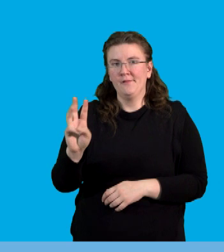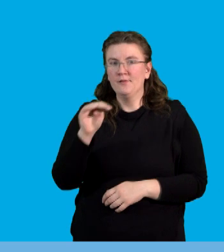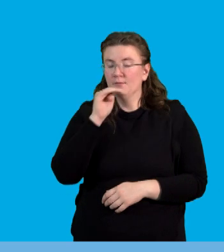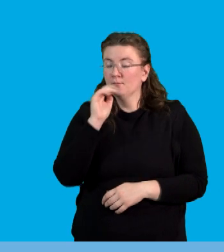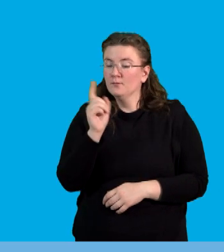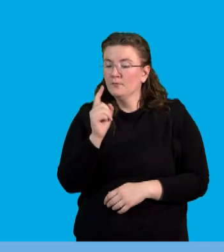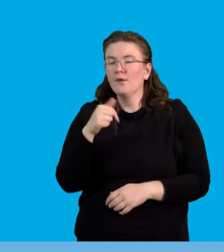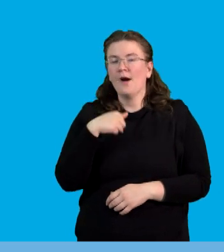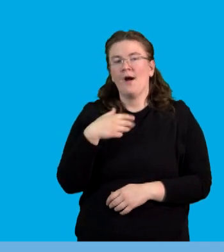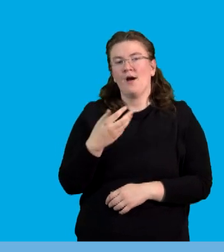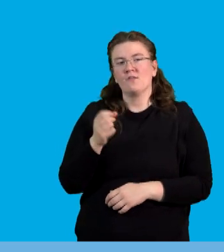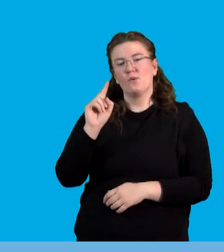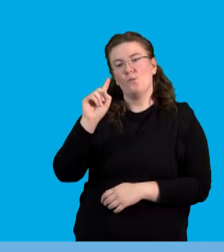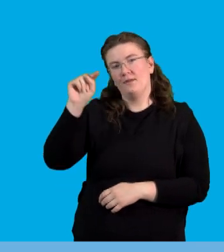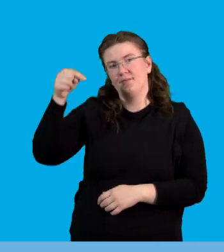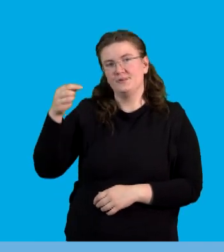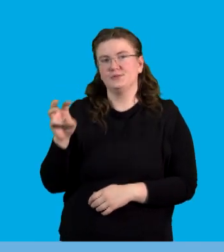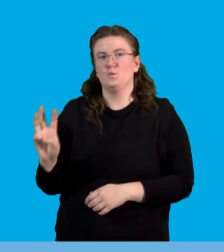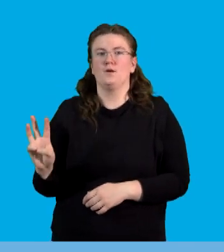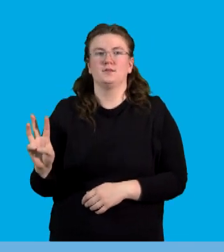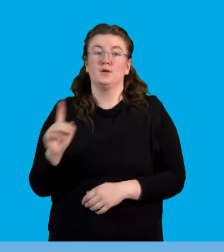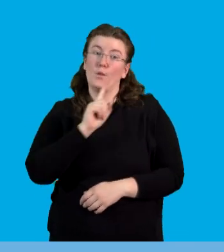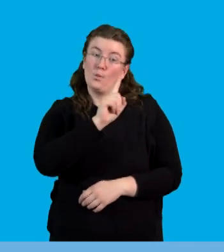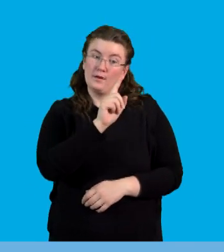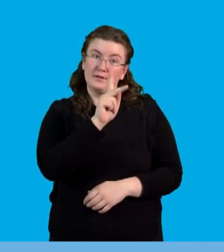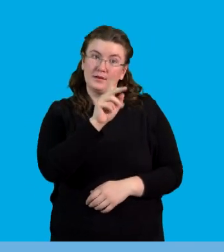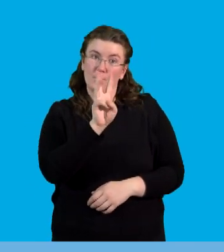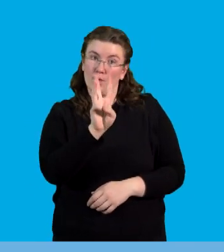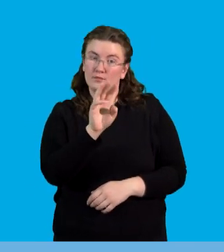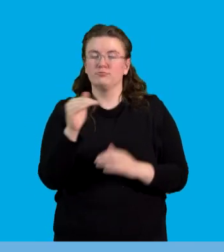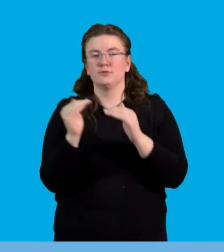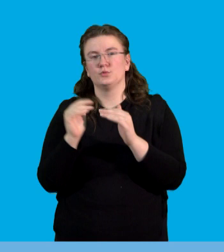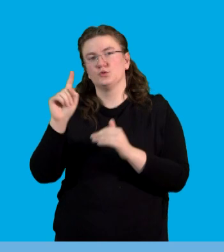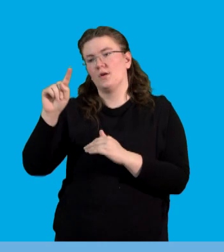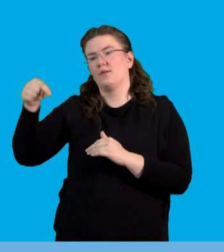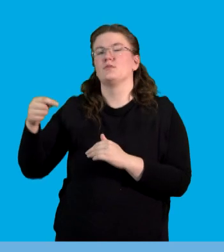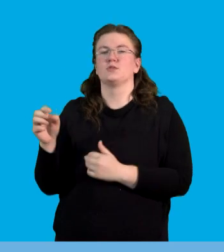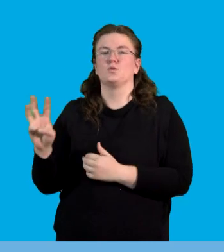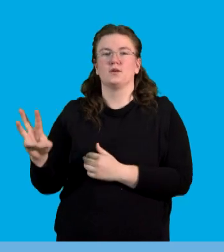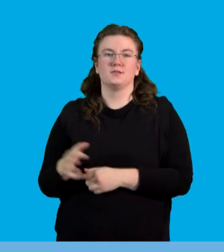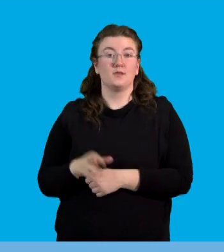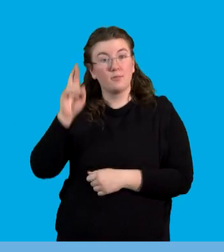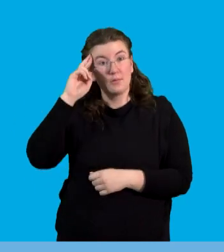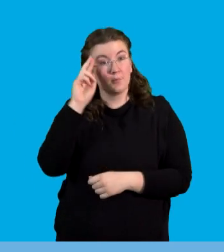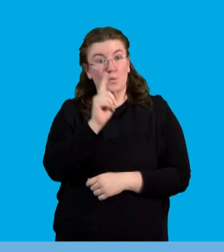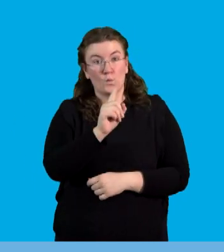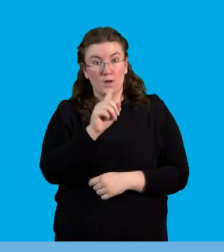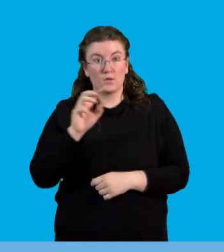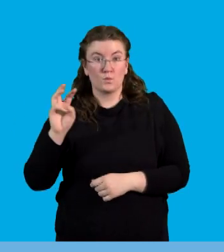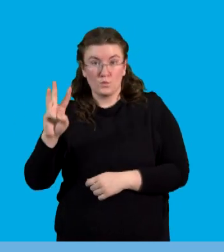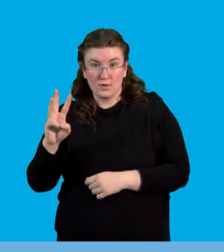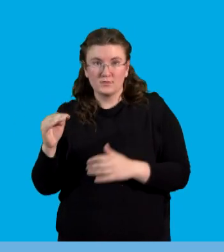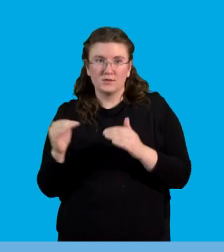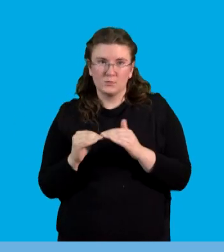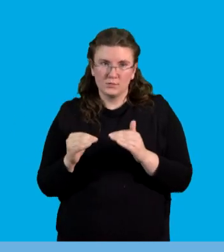have 1000 watts. So 1 kilowatt is equals to 1000 watt. And remember, 1 watt is equal to 1